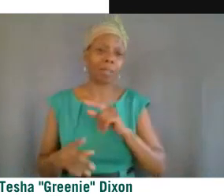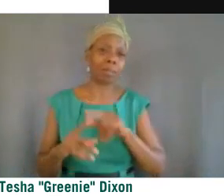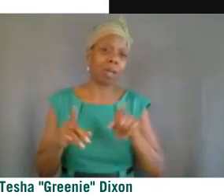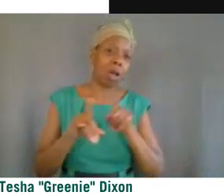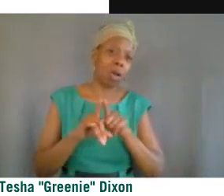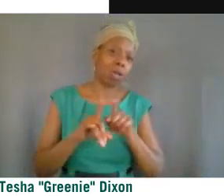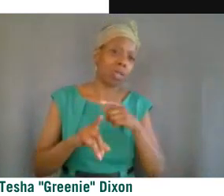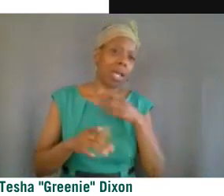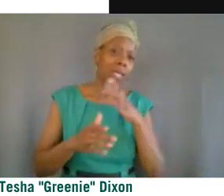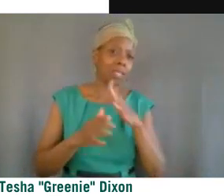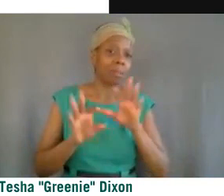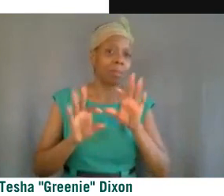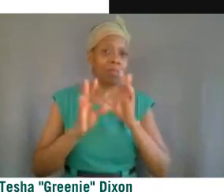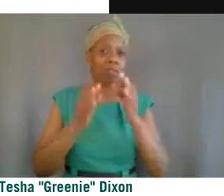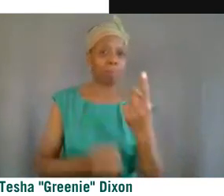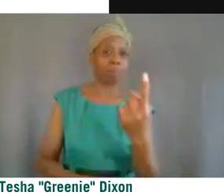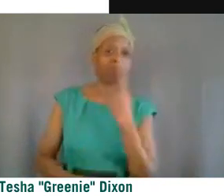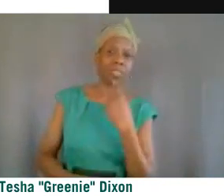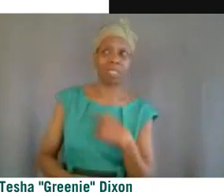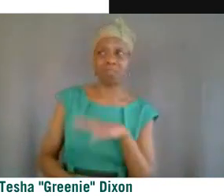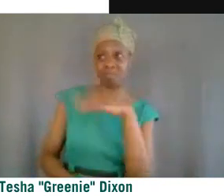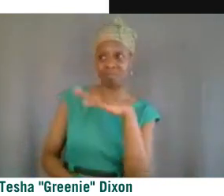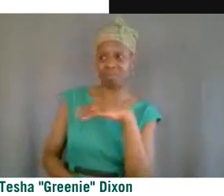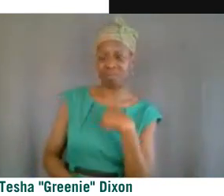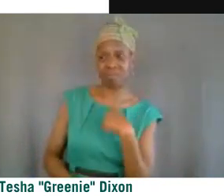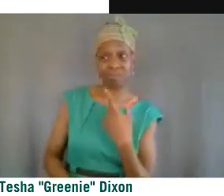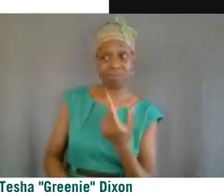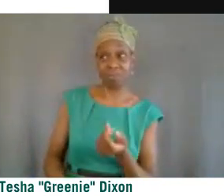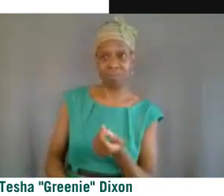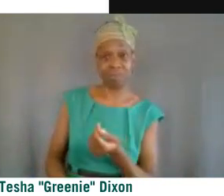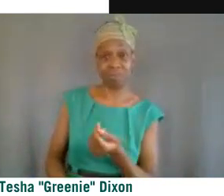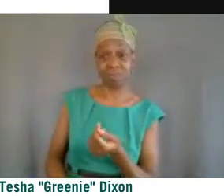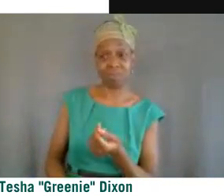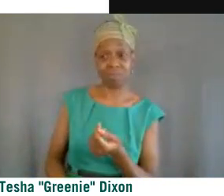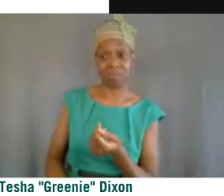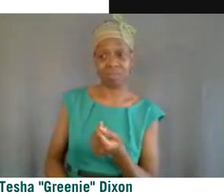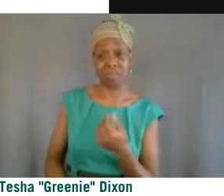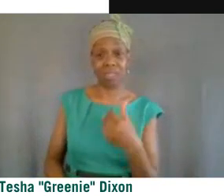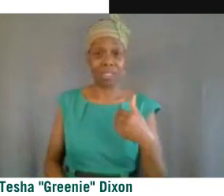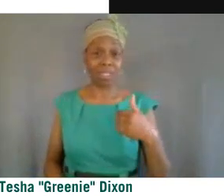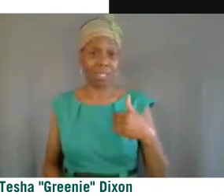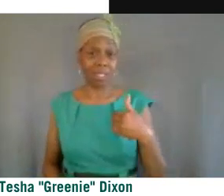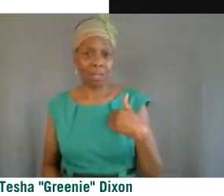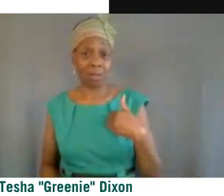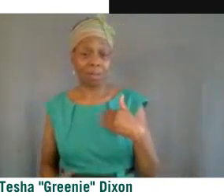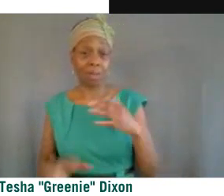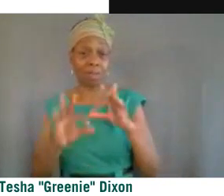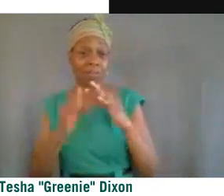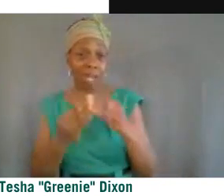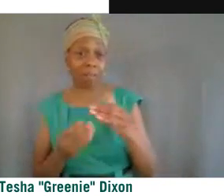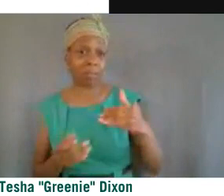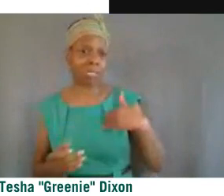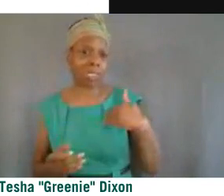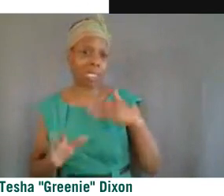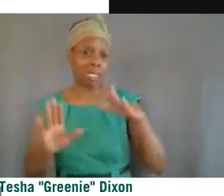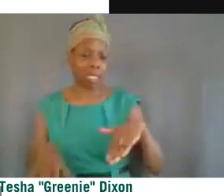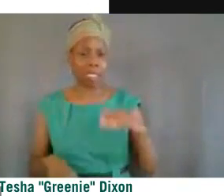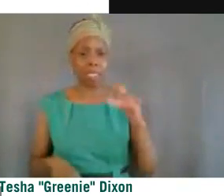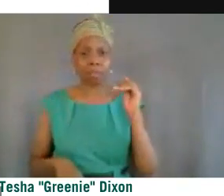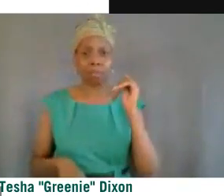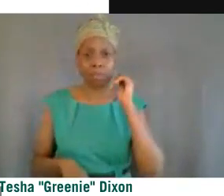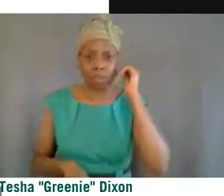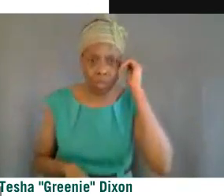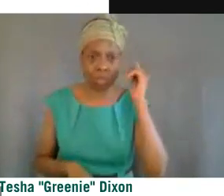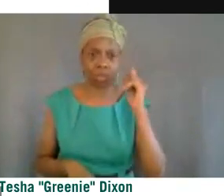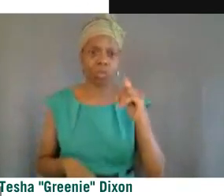hey, families, children, young adults, adolescents, different age groups, to say, hey,